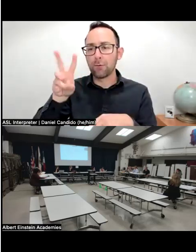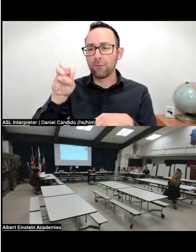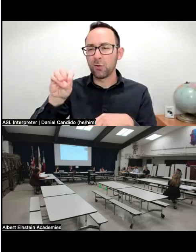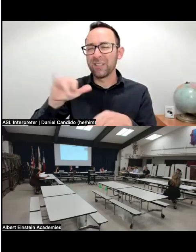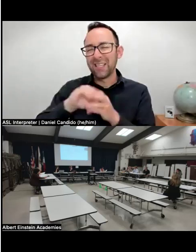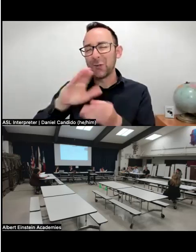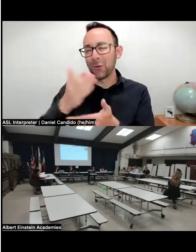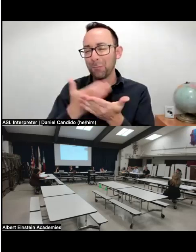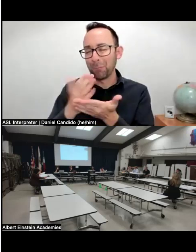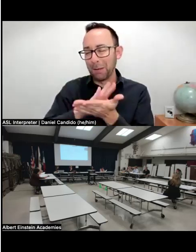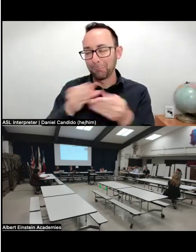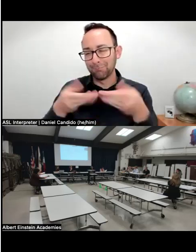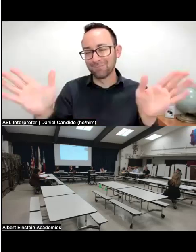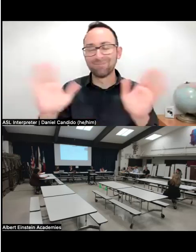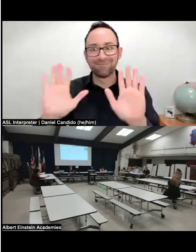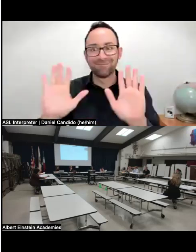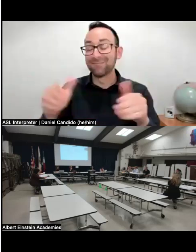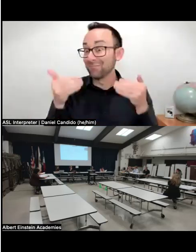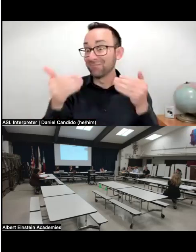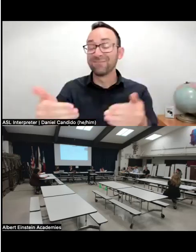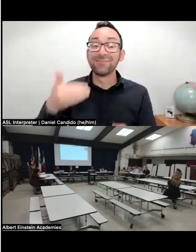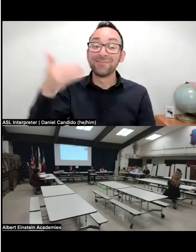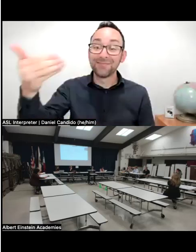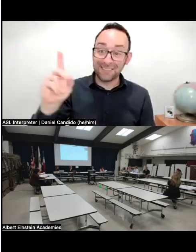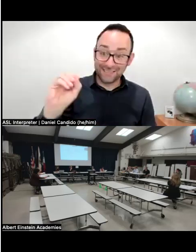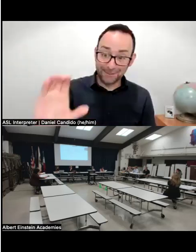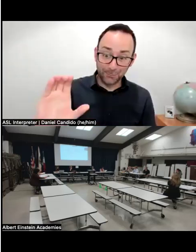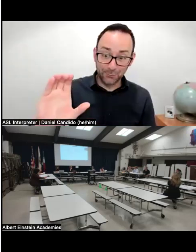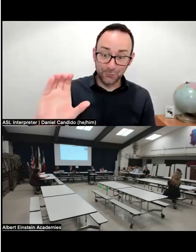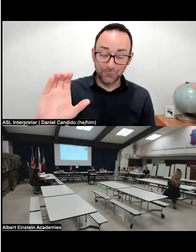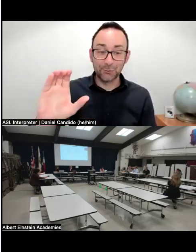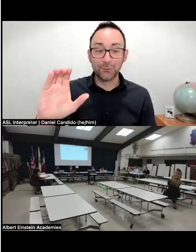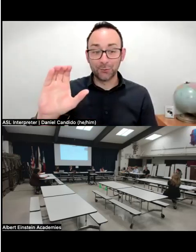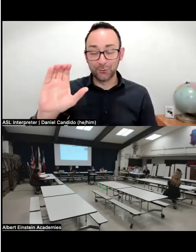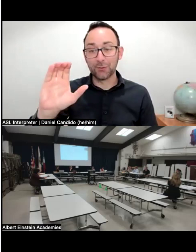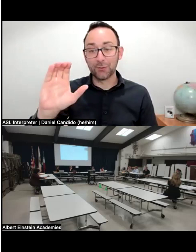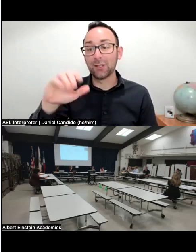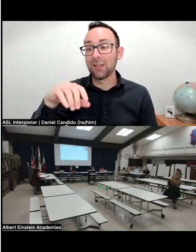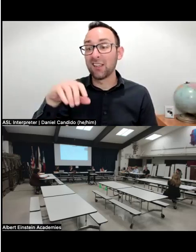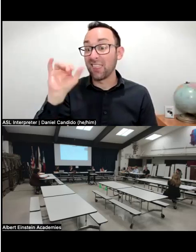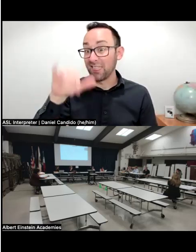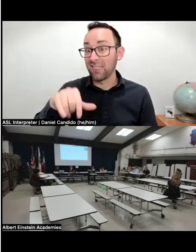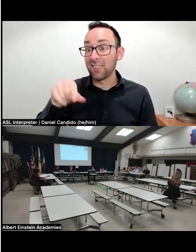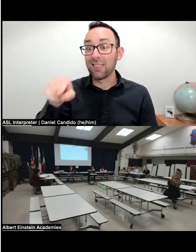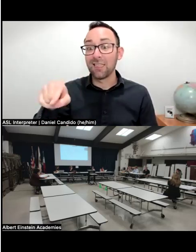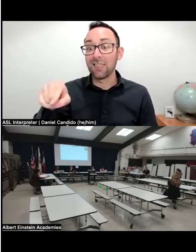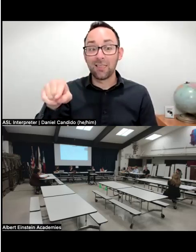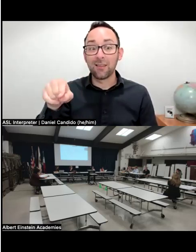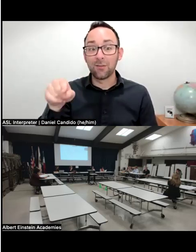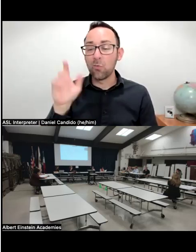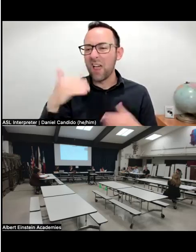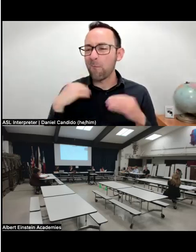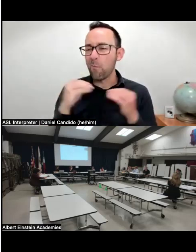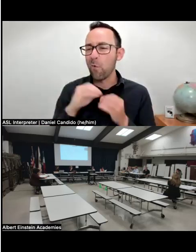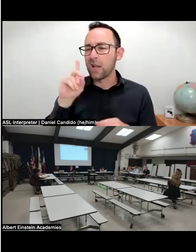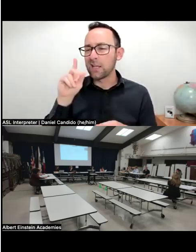moving on to December. In December, at that point, we would have the data comparable to